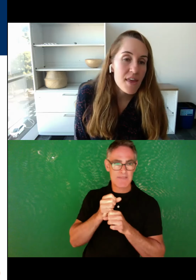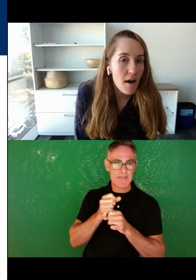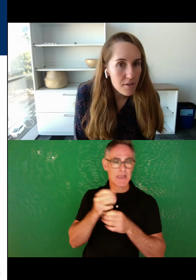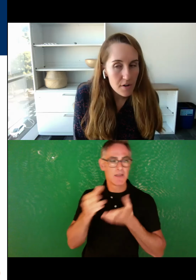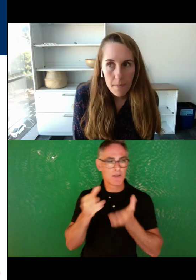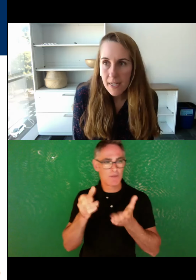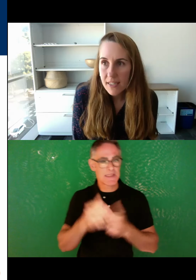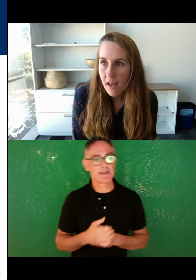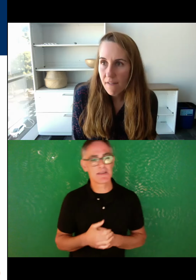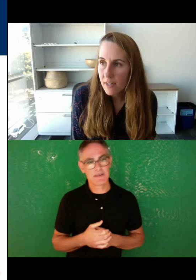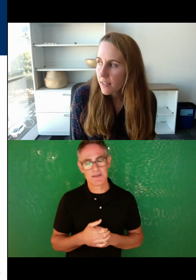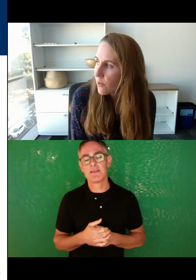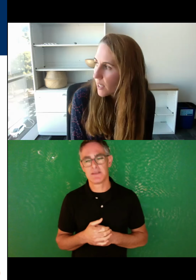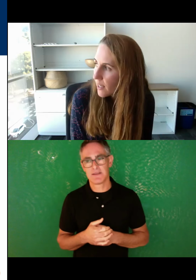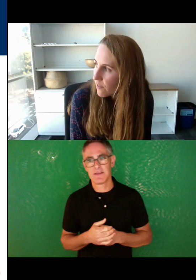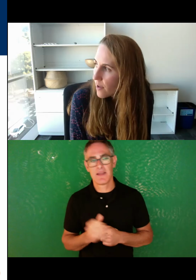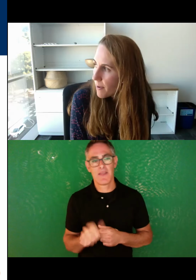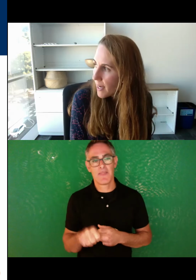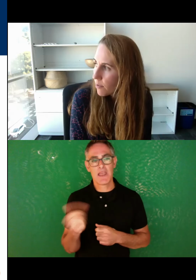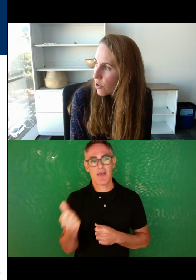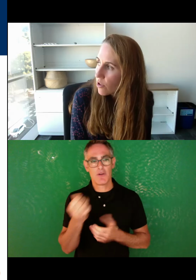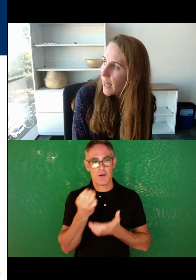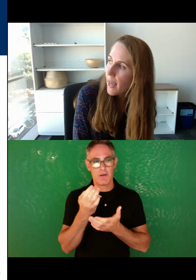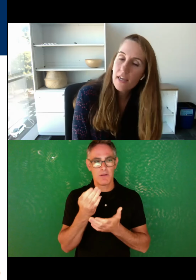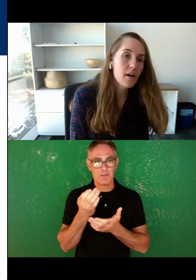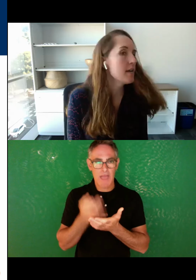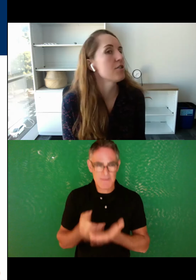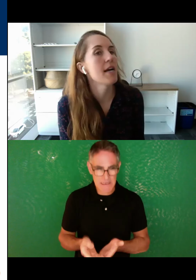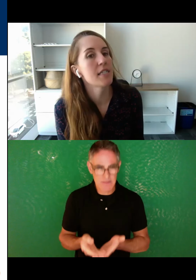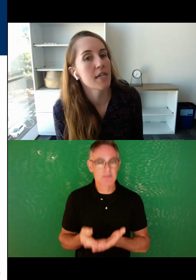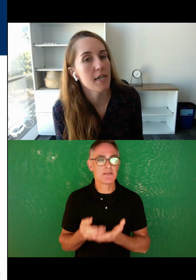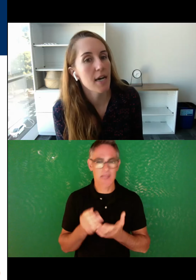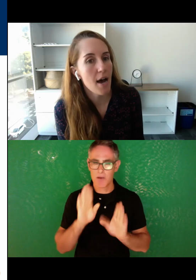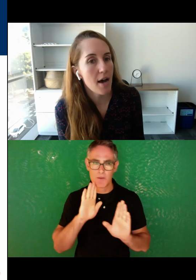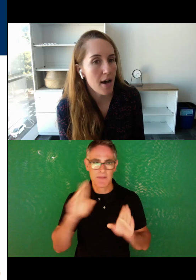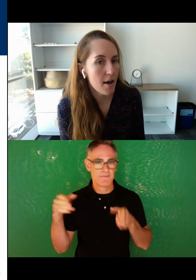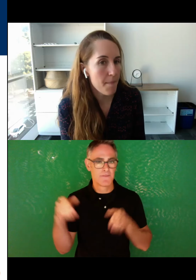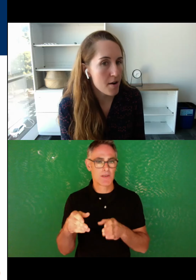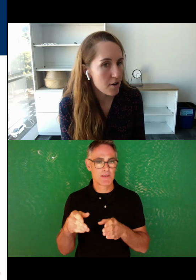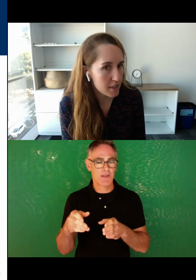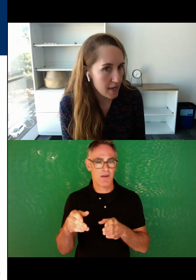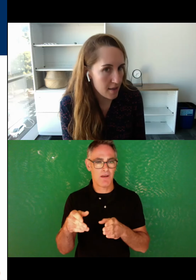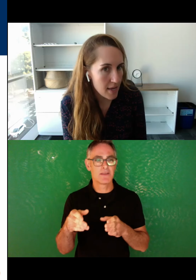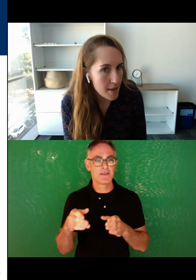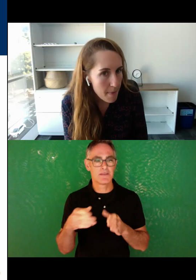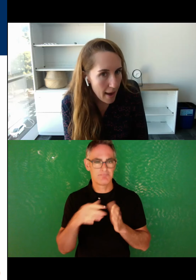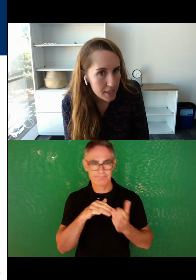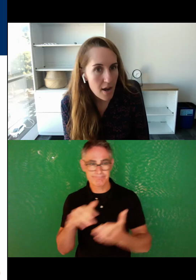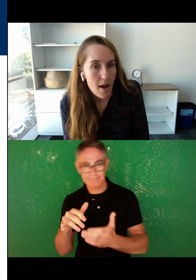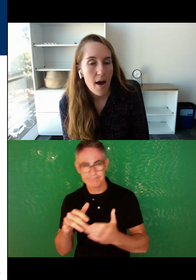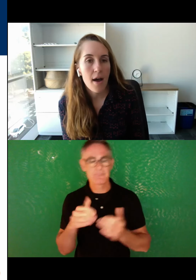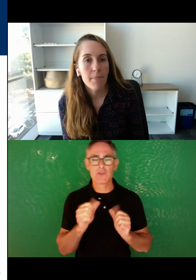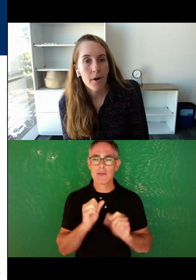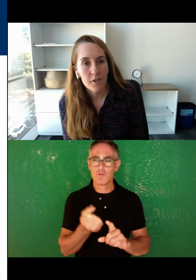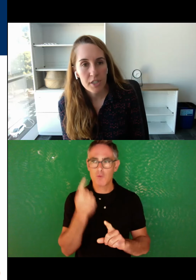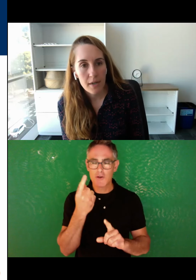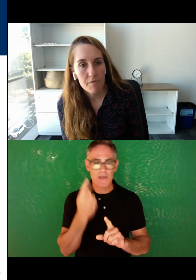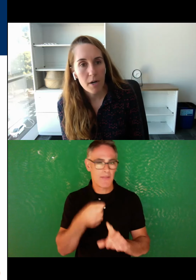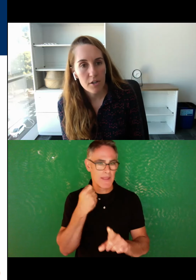And then the other piece of evidence that we've been able to look at here in trying to understand the impact